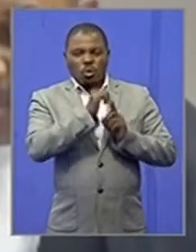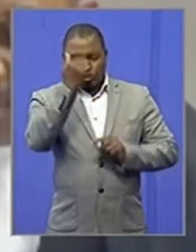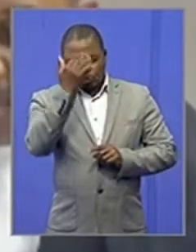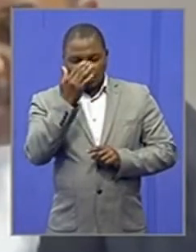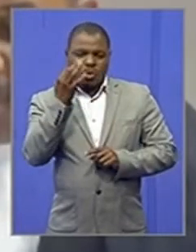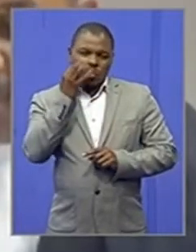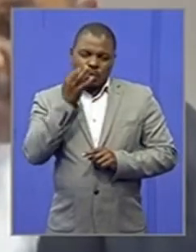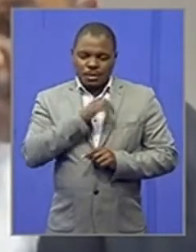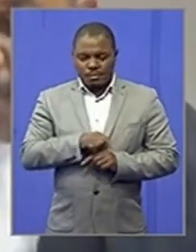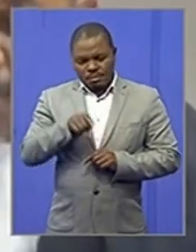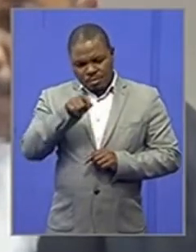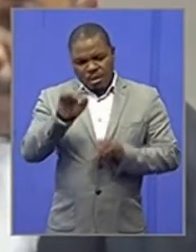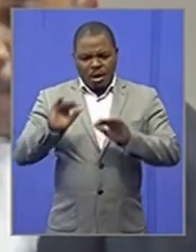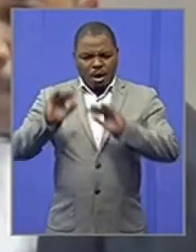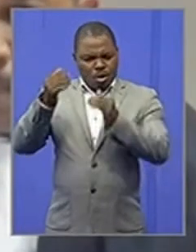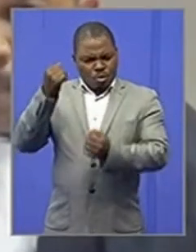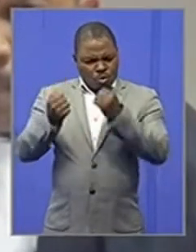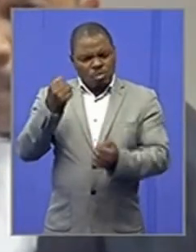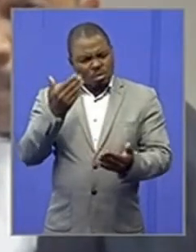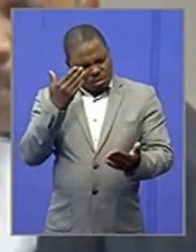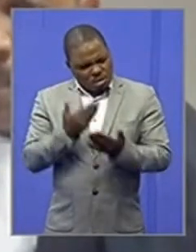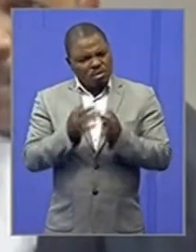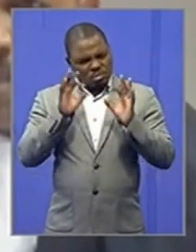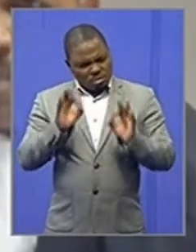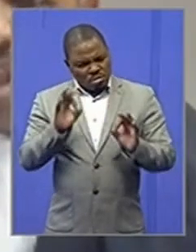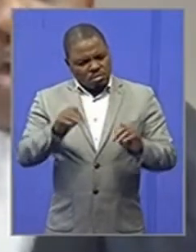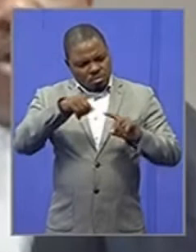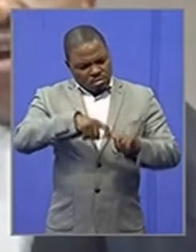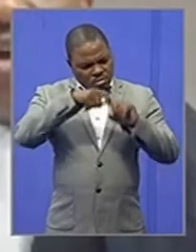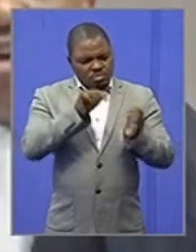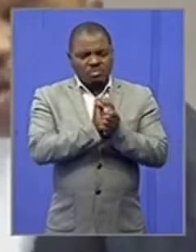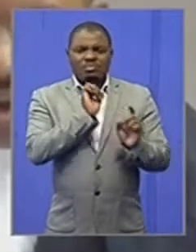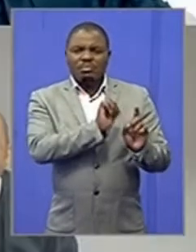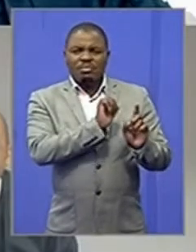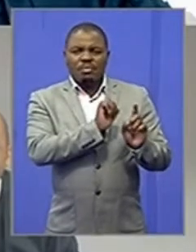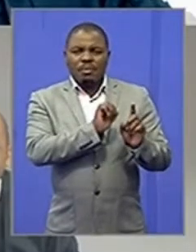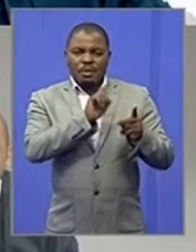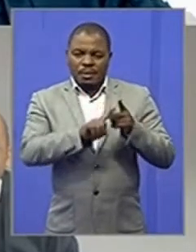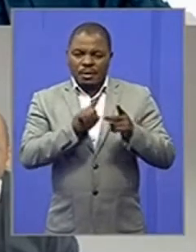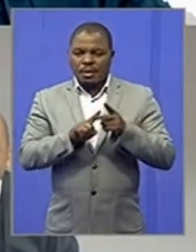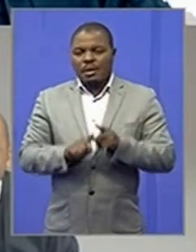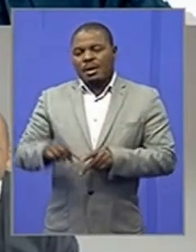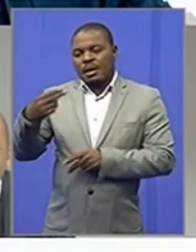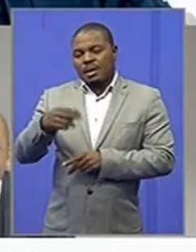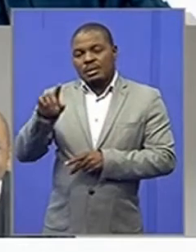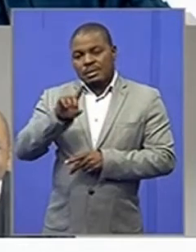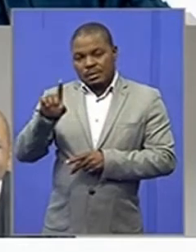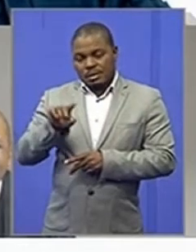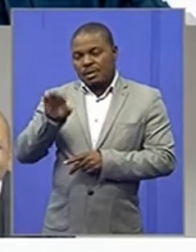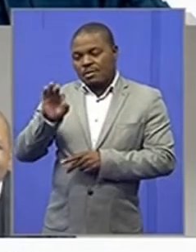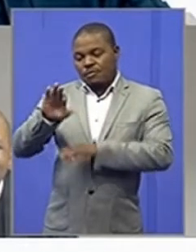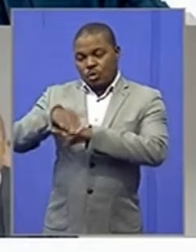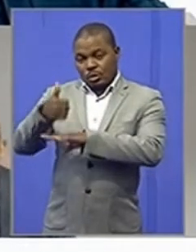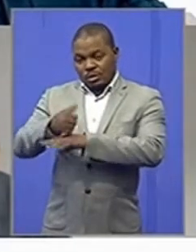kgotlatshekelo kgolo e na le dithata tsa go ka thibelwa ga go tshwara ga Zuma. Ditlhopha tsa molao tse di emetseng Helen Suzman Foundation, Commission e